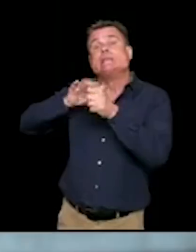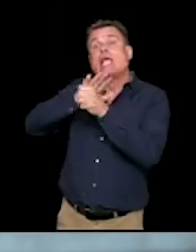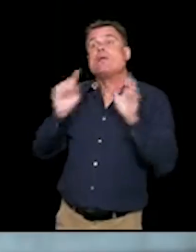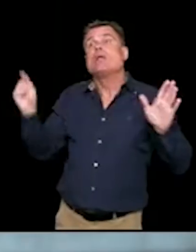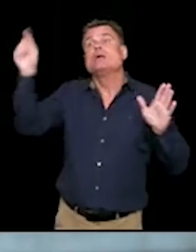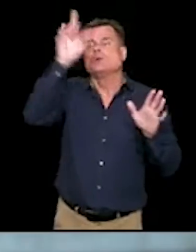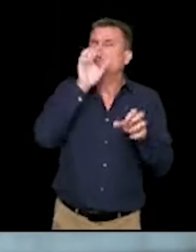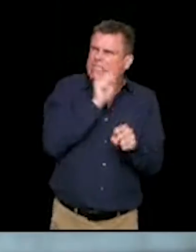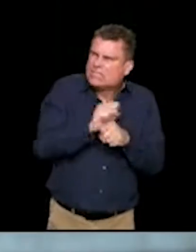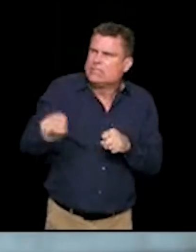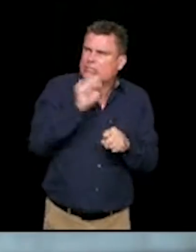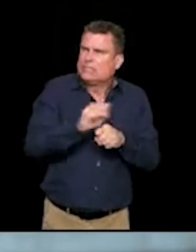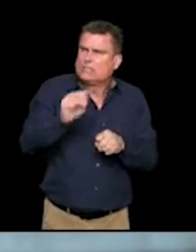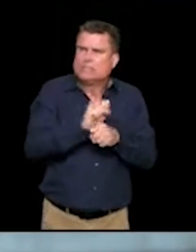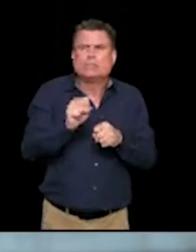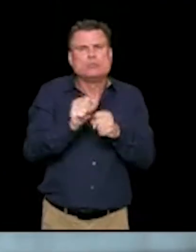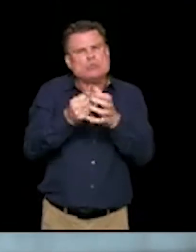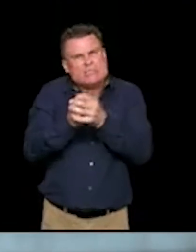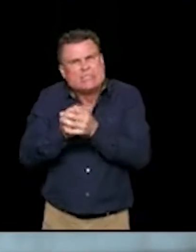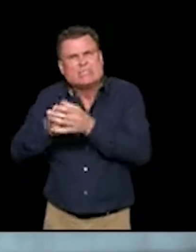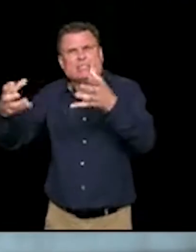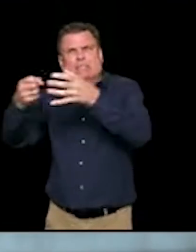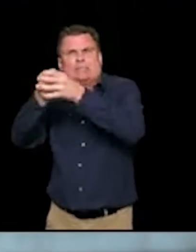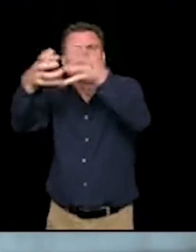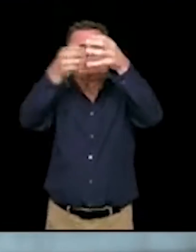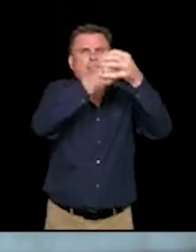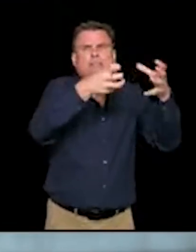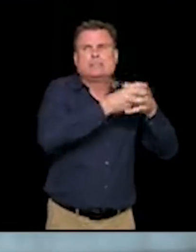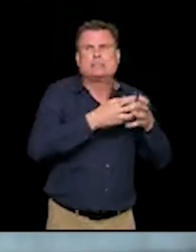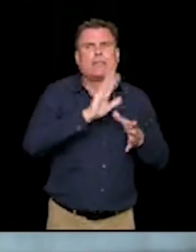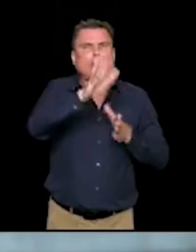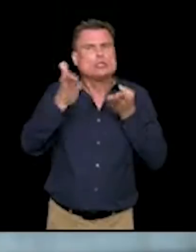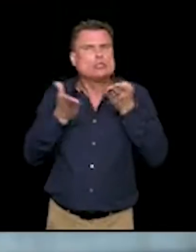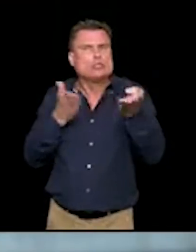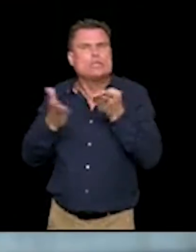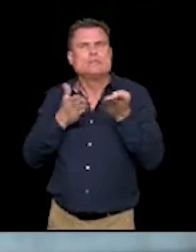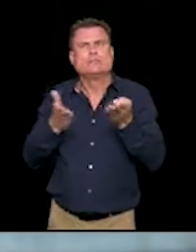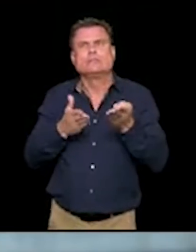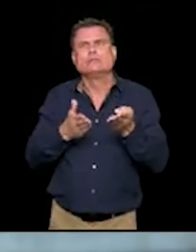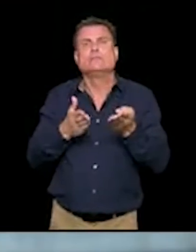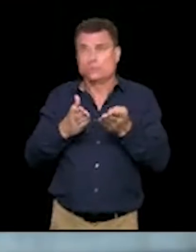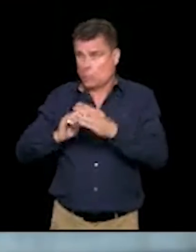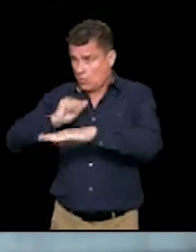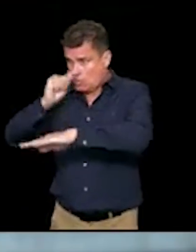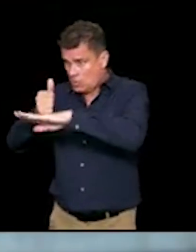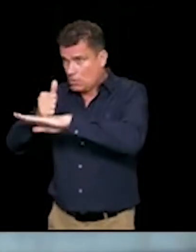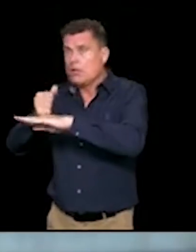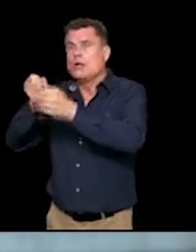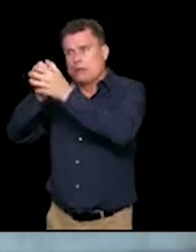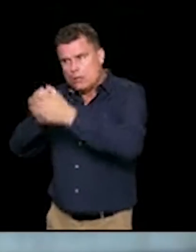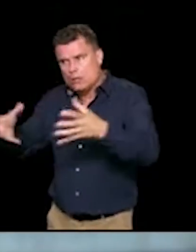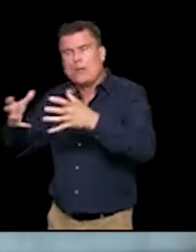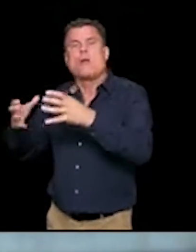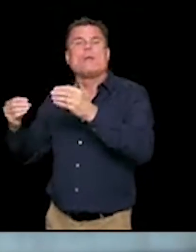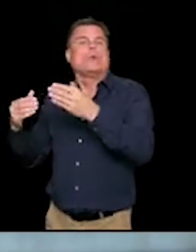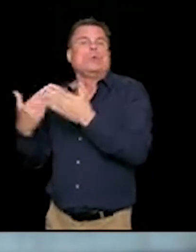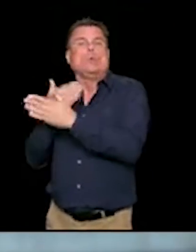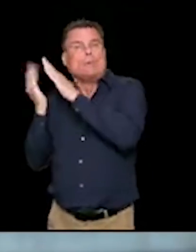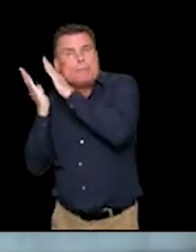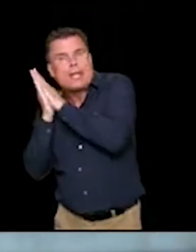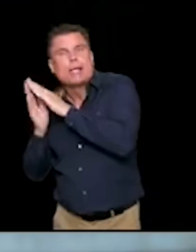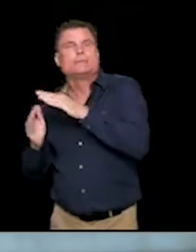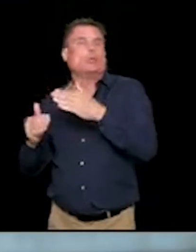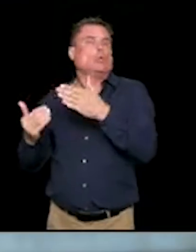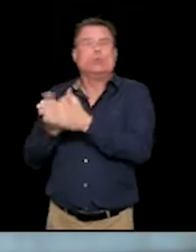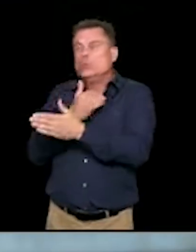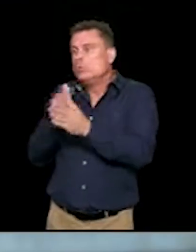we know that health authorities will be working with us around the clock to expand existing facilities and to create new spaces so that